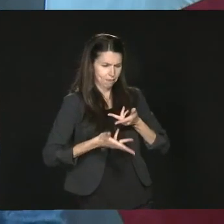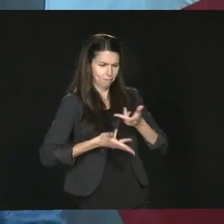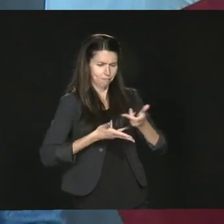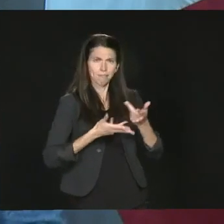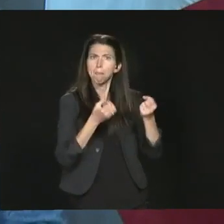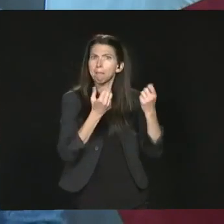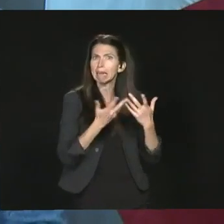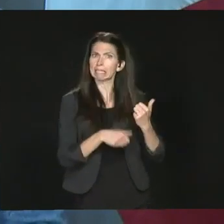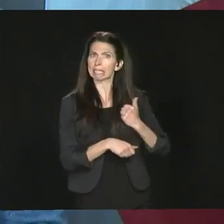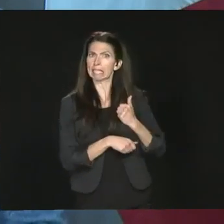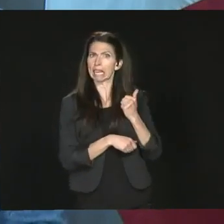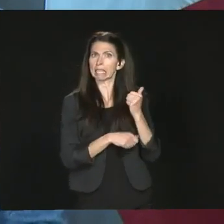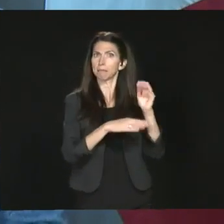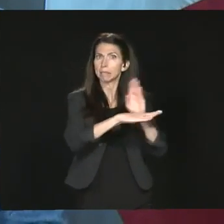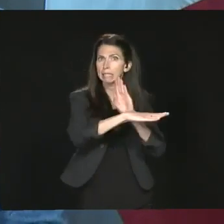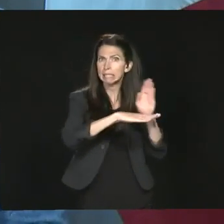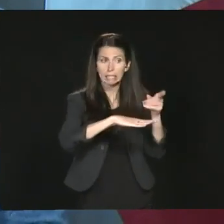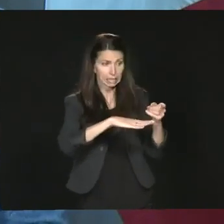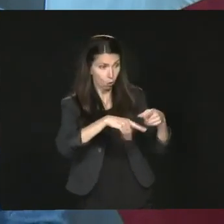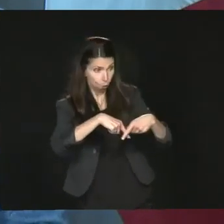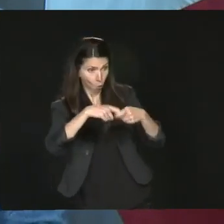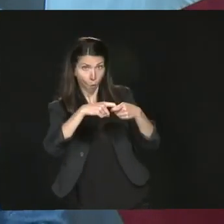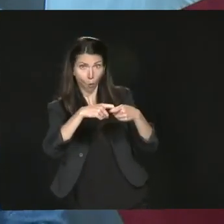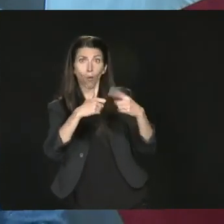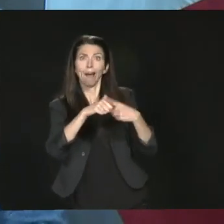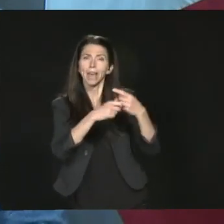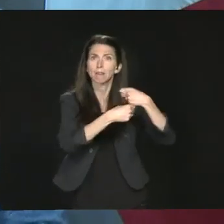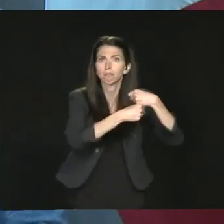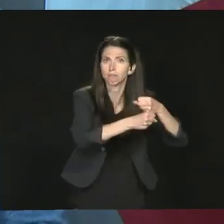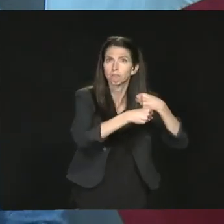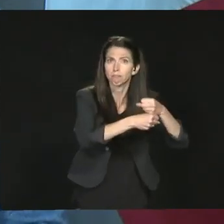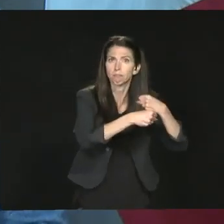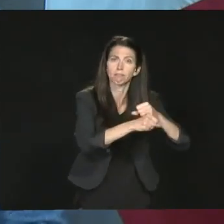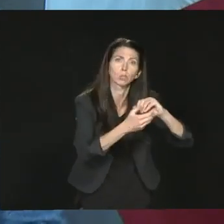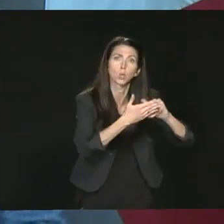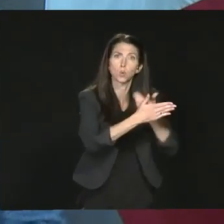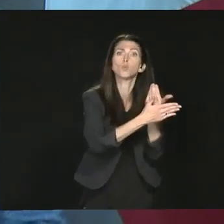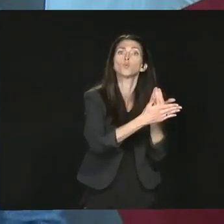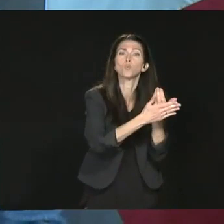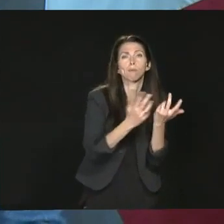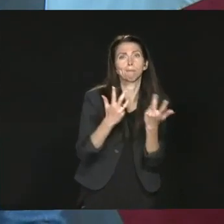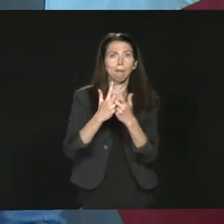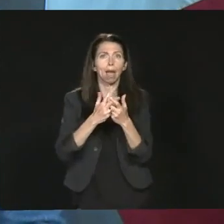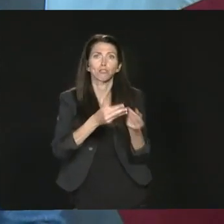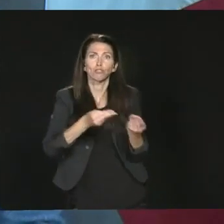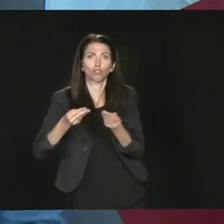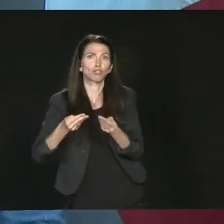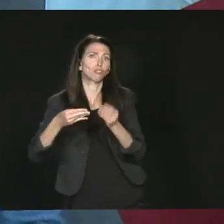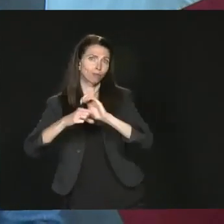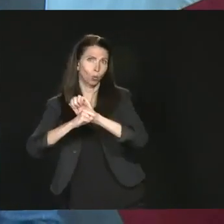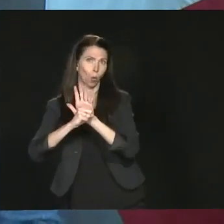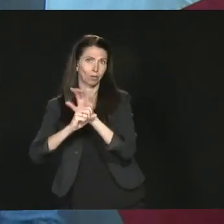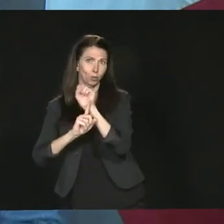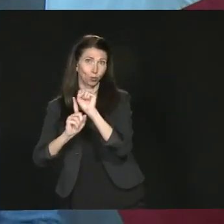material components for COVID-19 testing. As we've said before, it will be critical moving forward that we